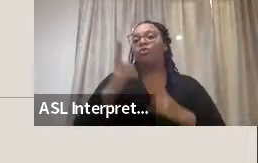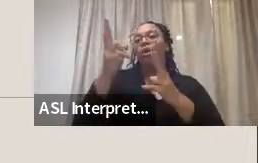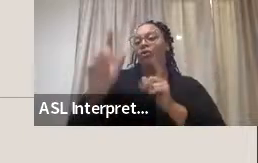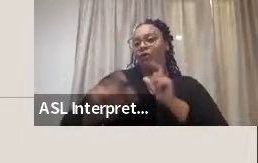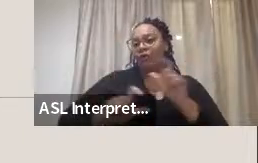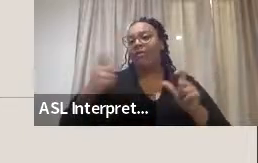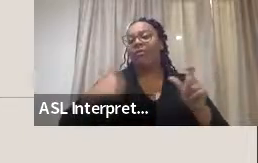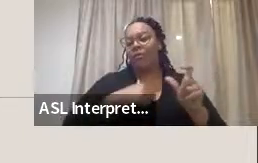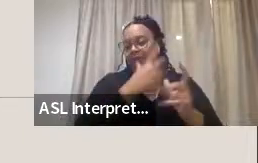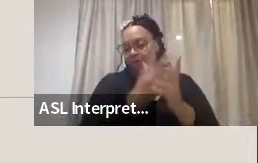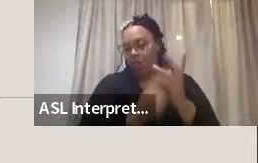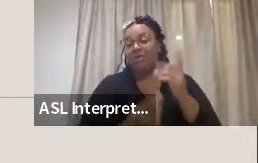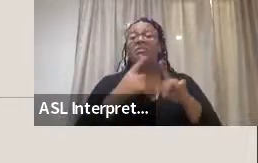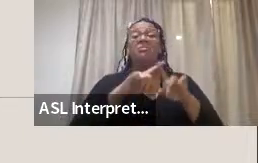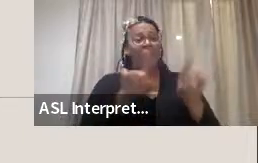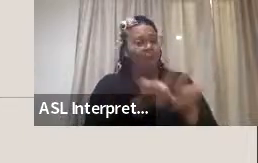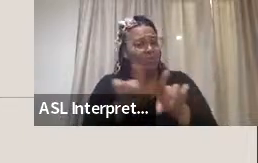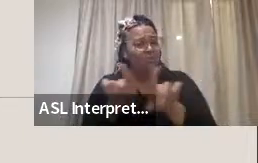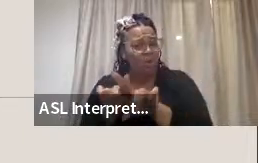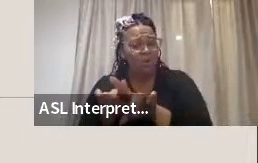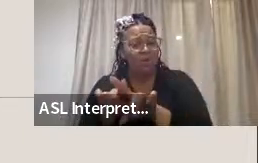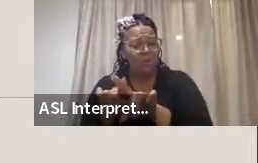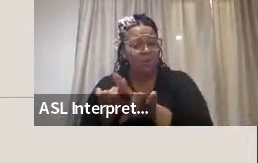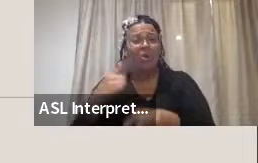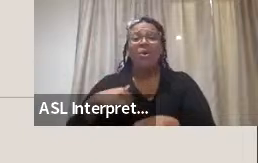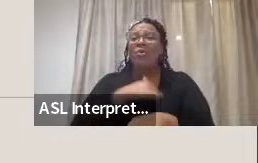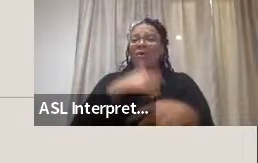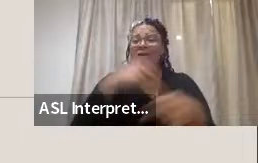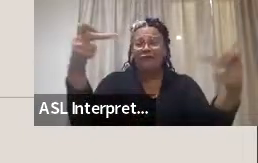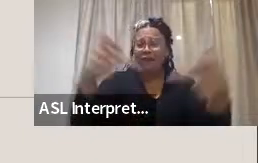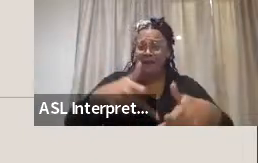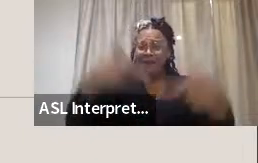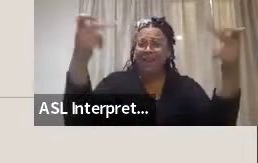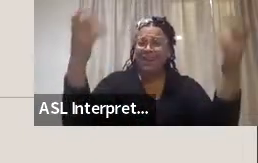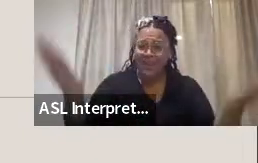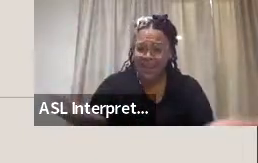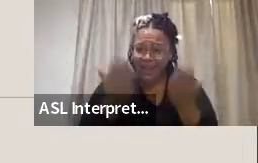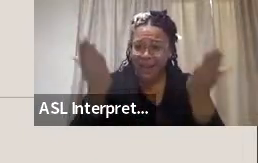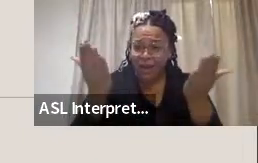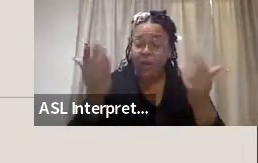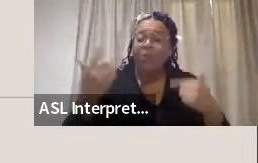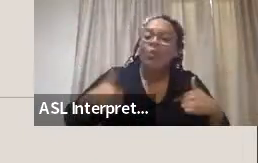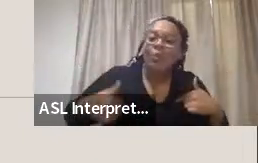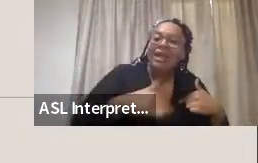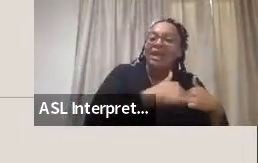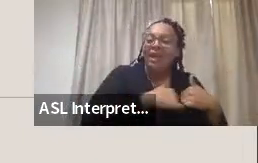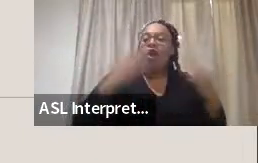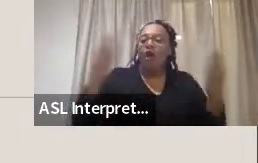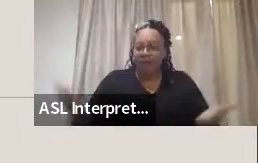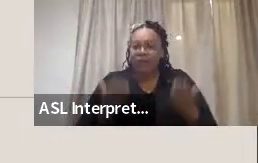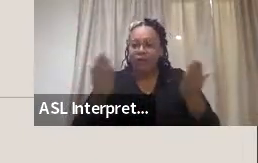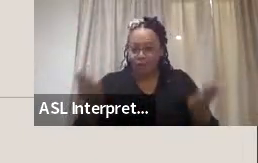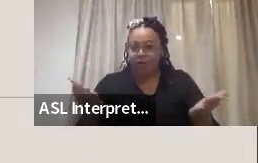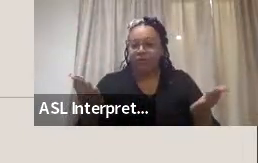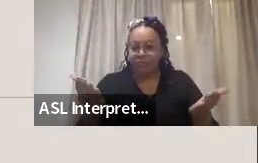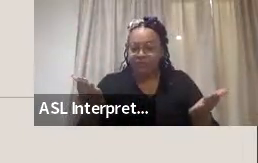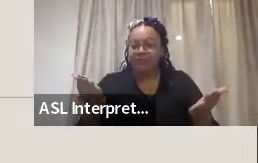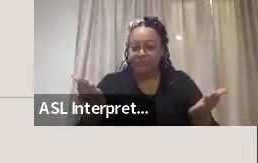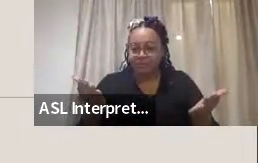lost. But also, y'all, we are fucking here. We are here. We are here.